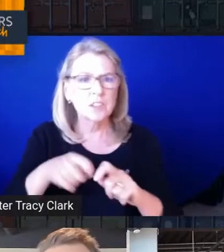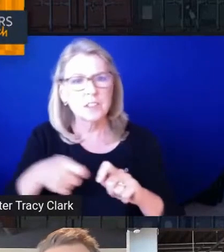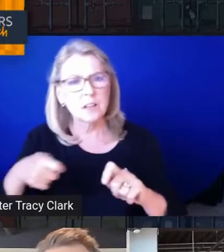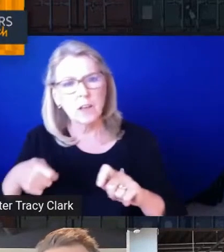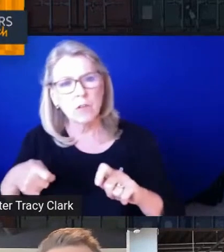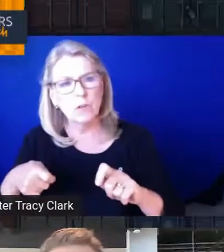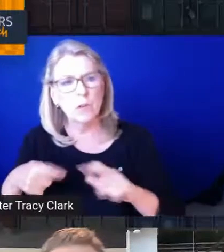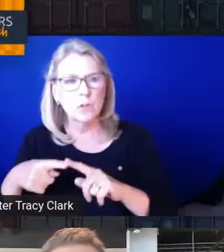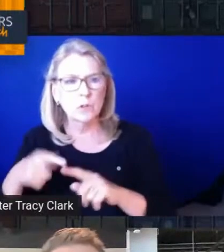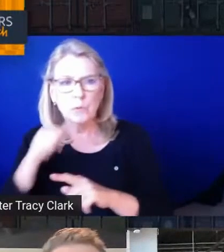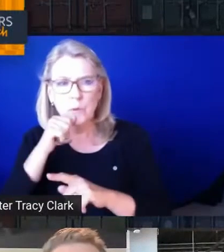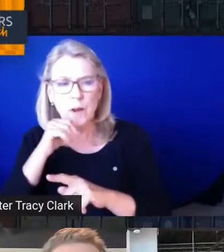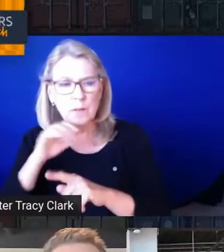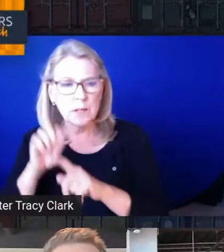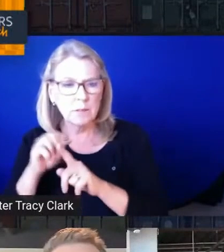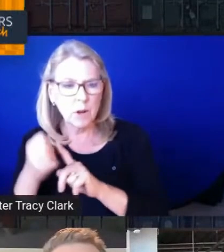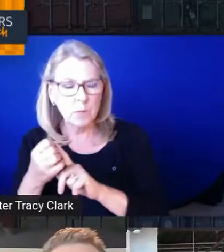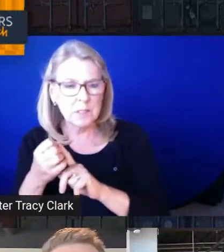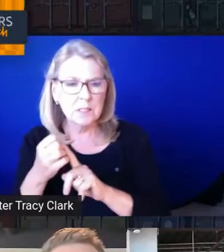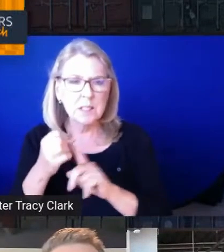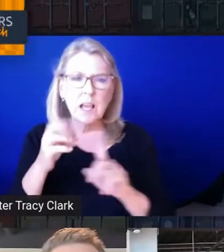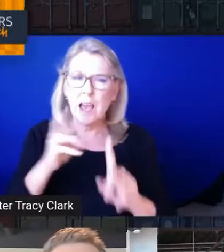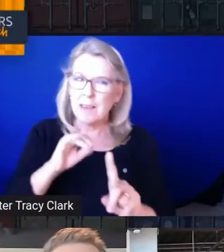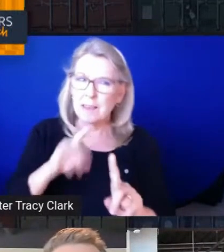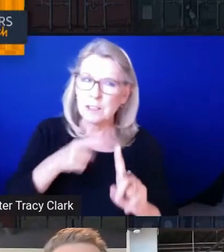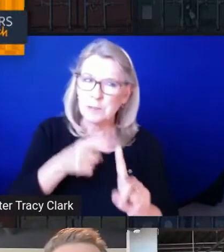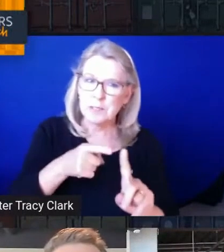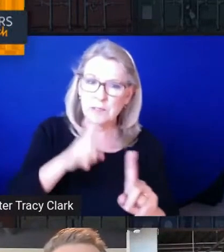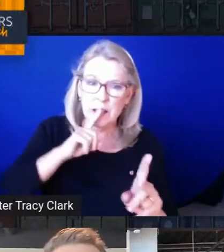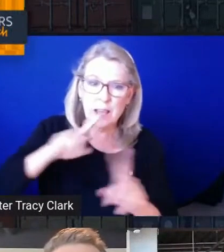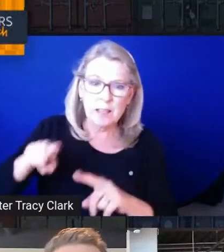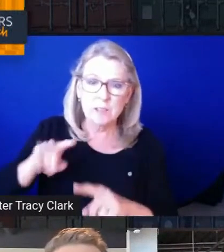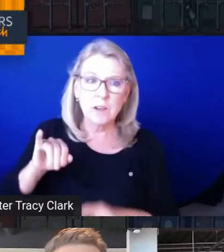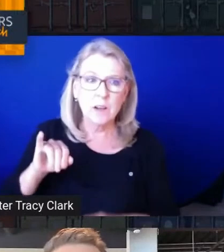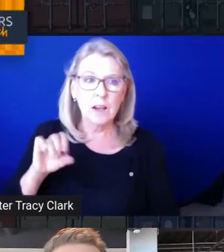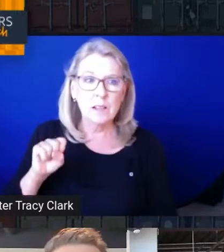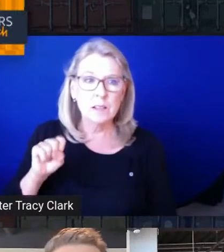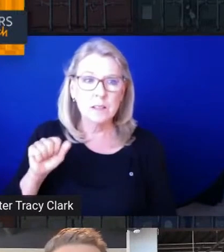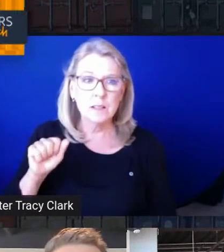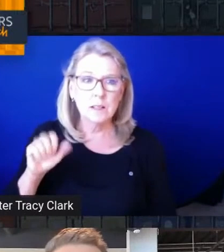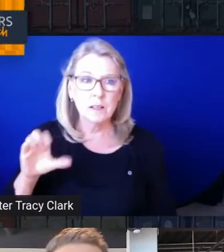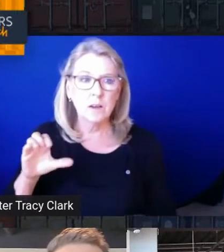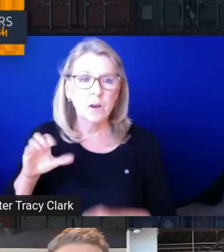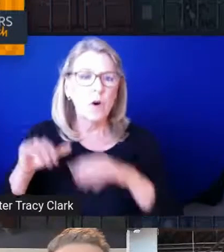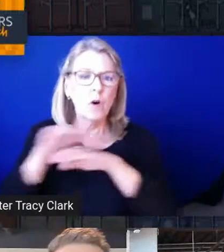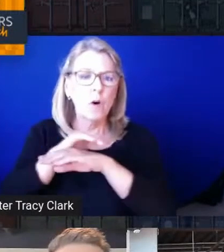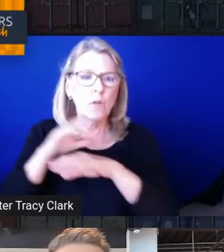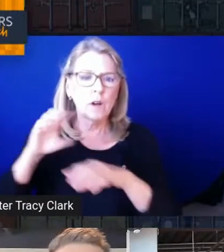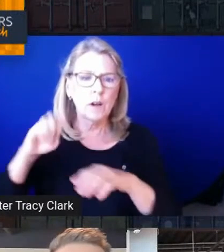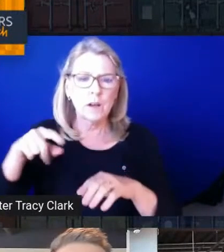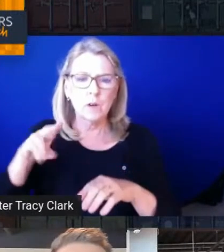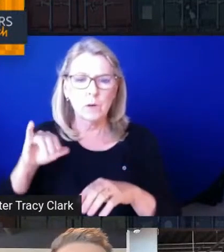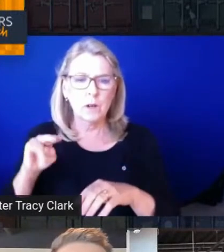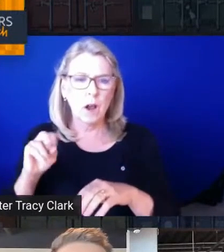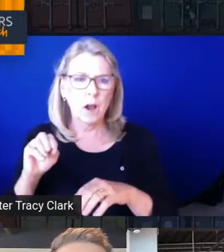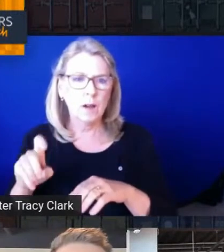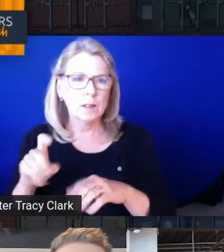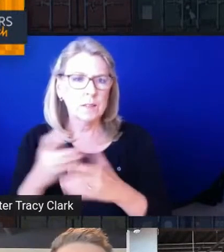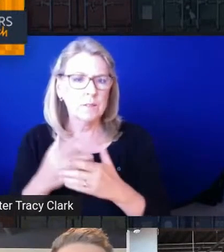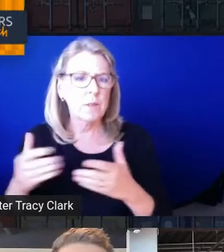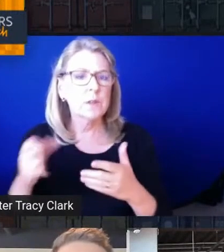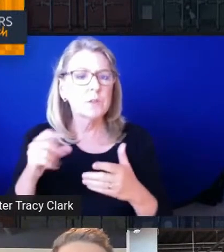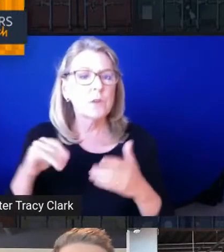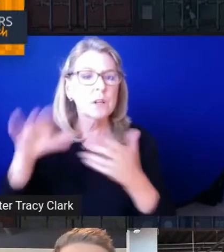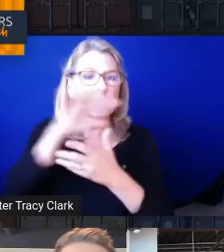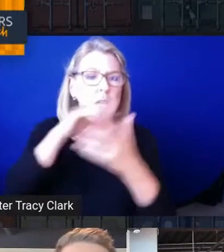specifically been, this is to answer Isaac's question, over Equinix Fabric. So, cloud on-ramps to AWS in 38 markets. What we're